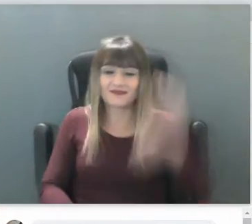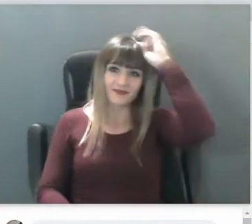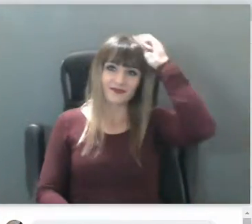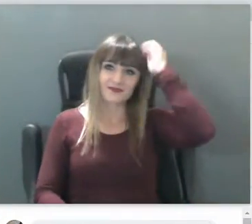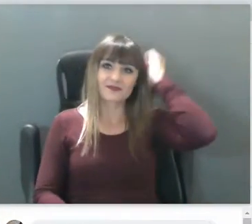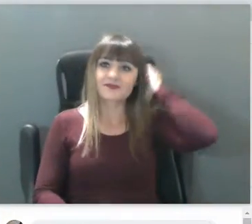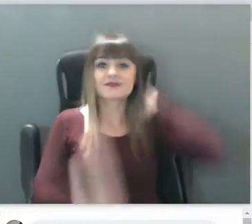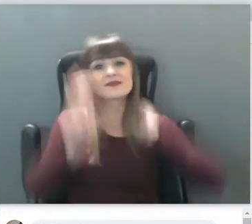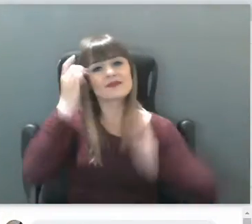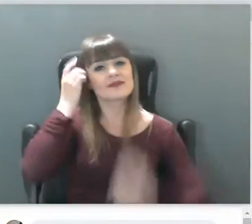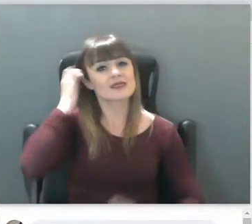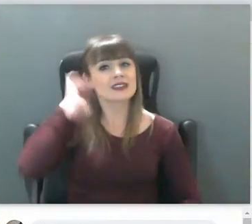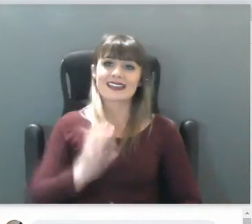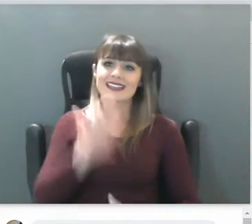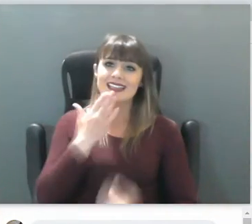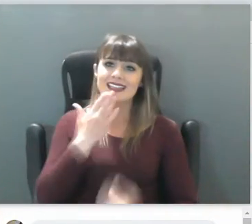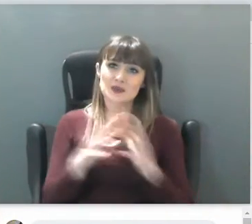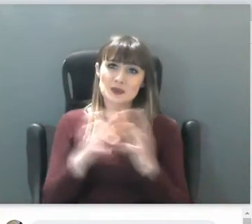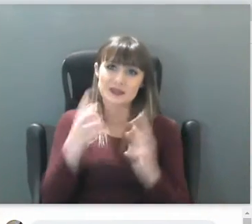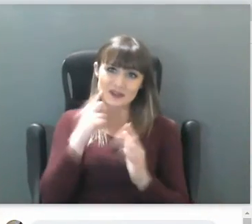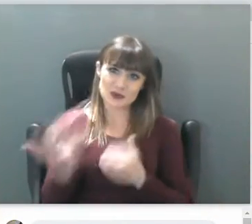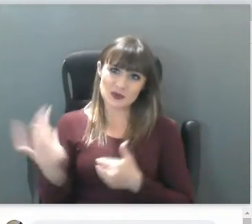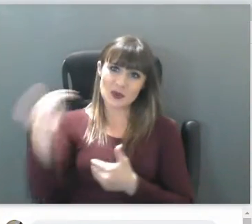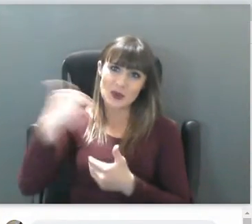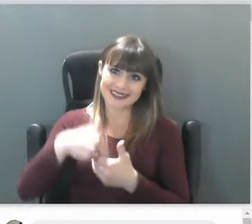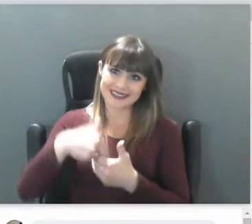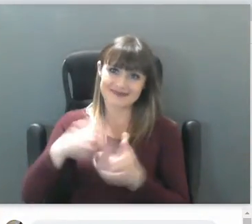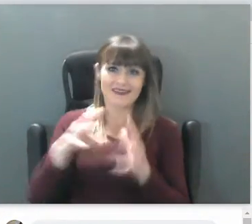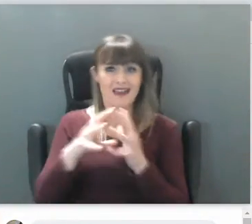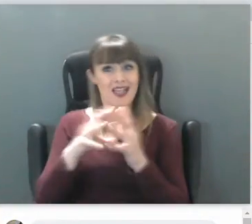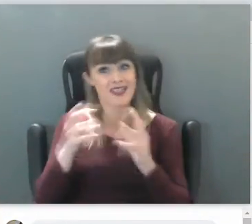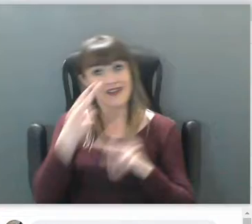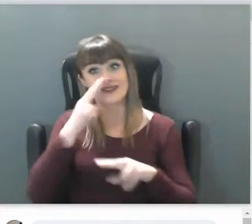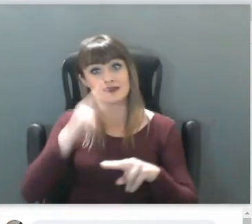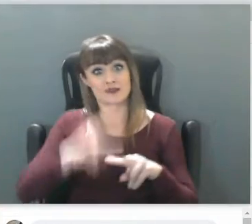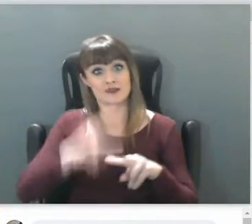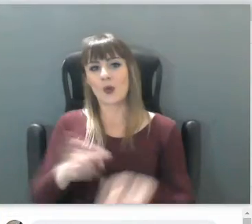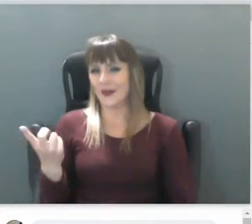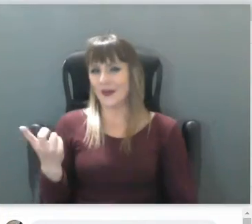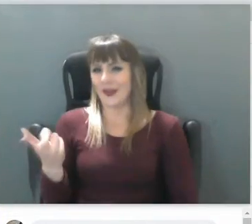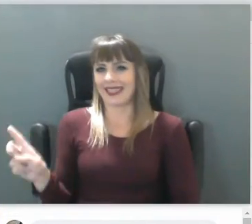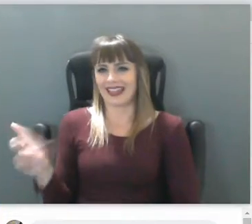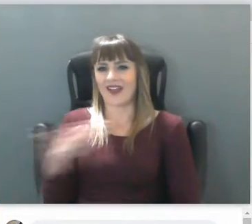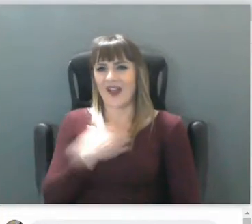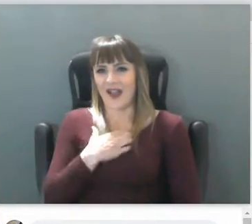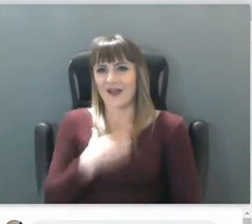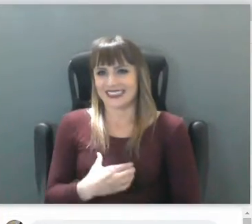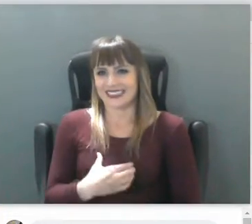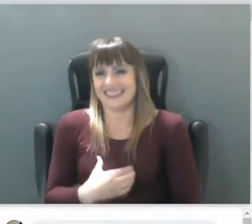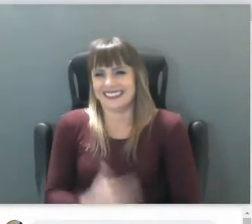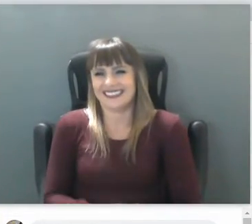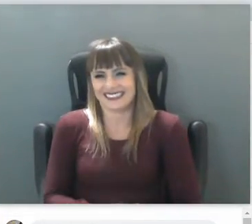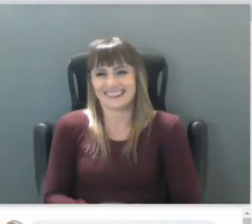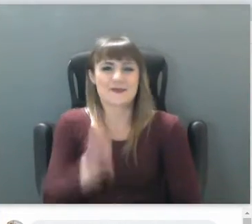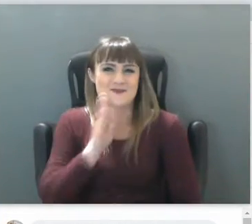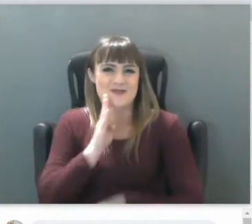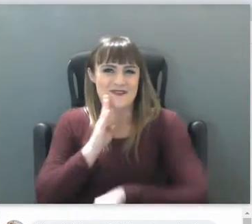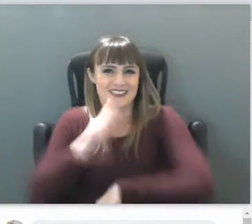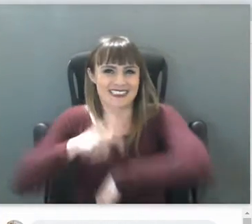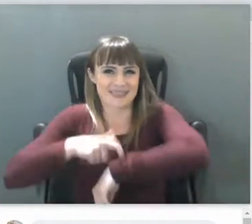But thank you guys for joining. This was a lot of fun. Yeah, Yeah. hungry. It is breakfast time. So they are separated for